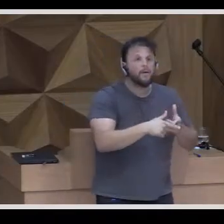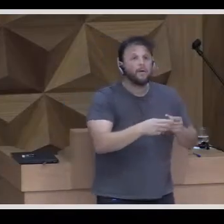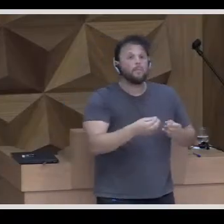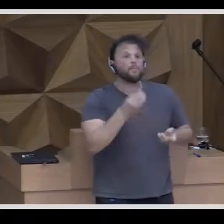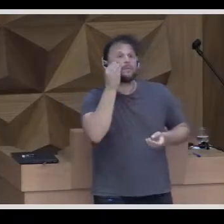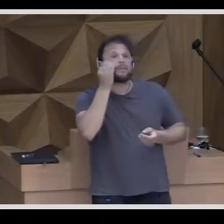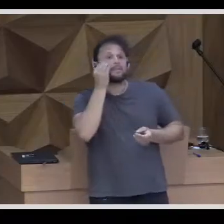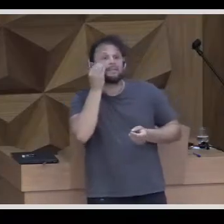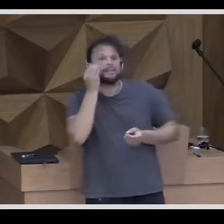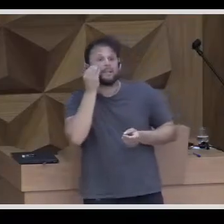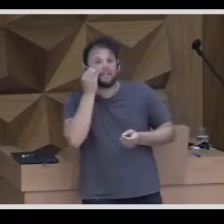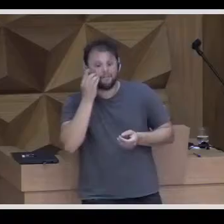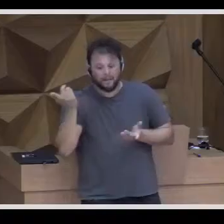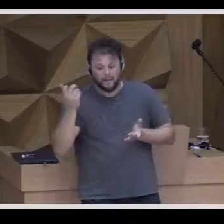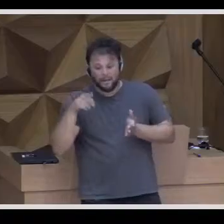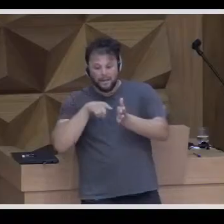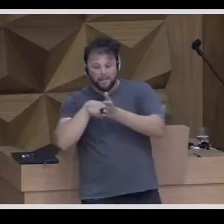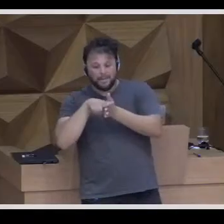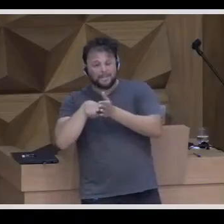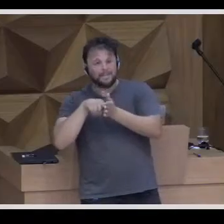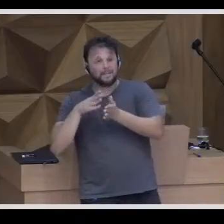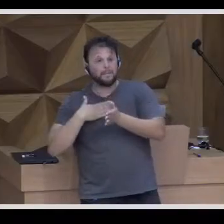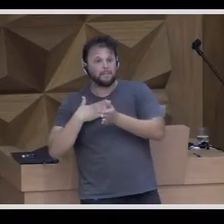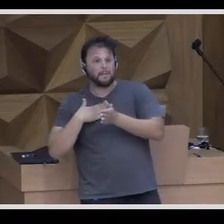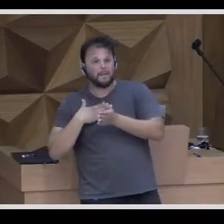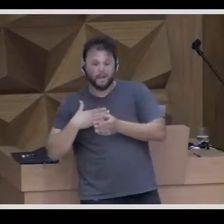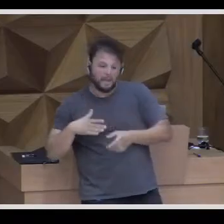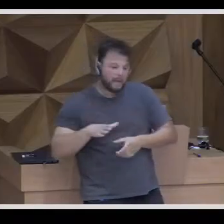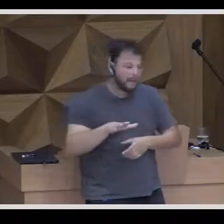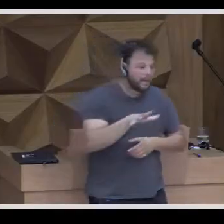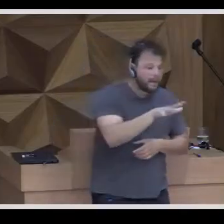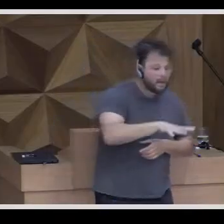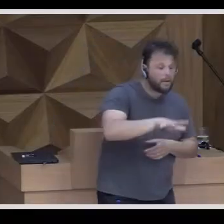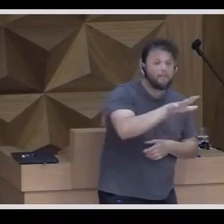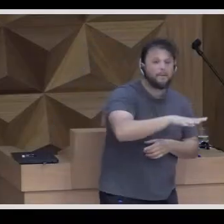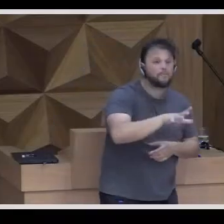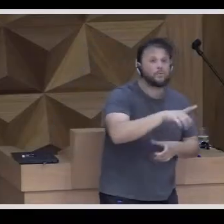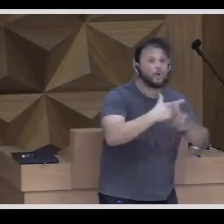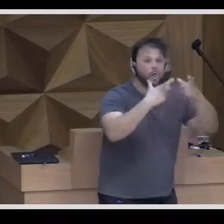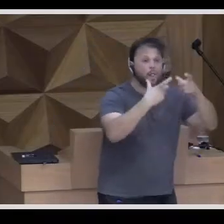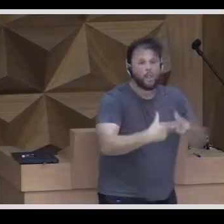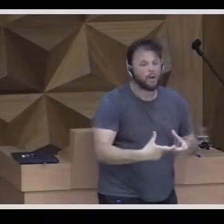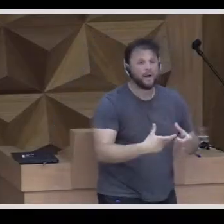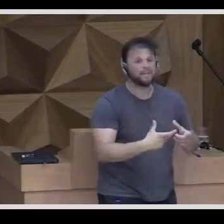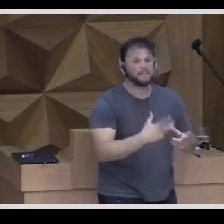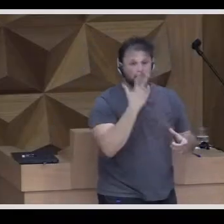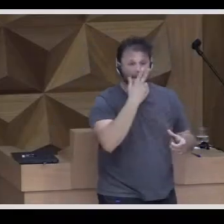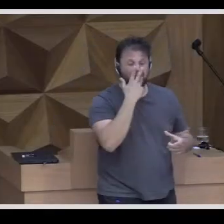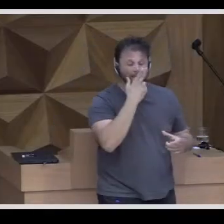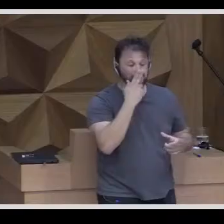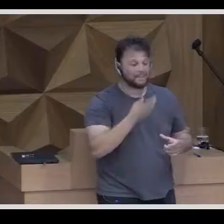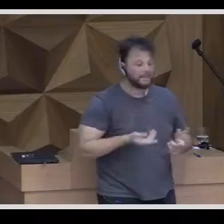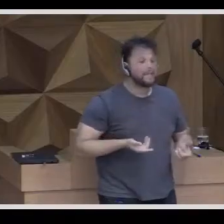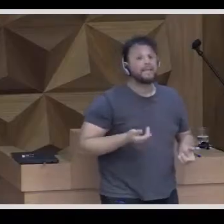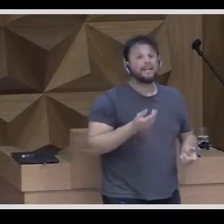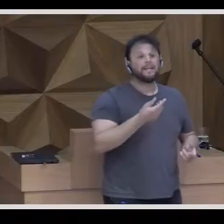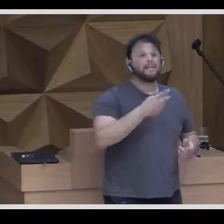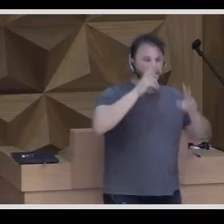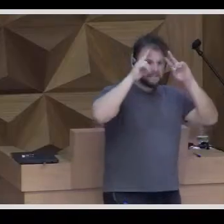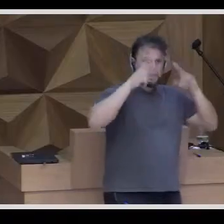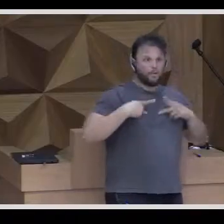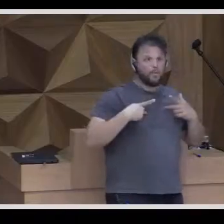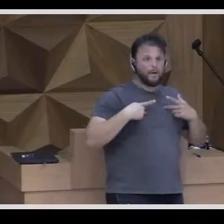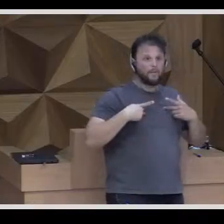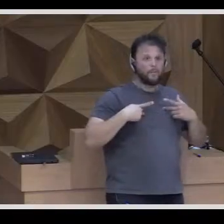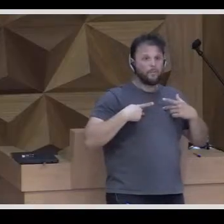opportunity, being able to go into those spaces that aren't our natural environments, that aren't, these conferences are amazing because